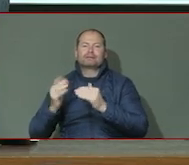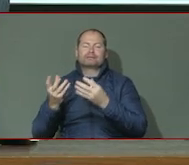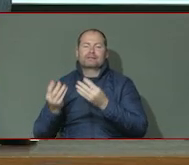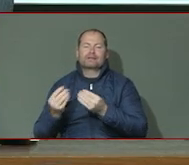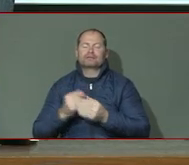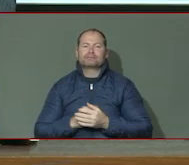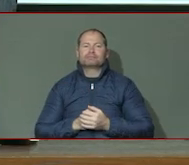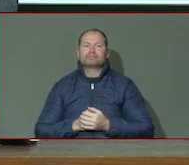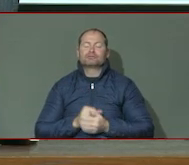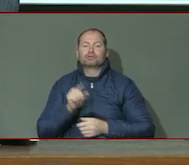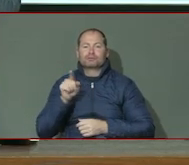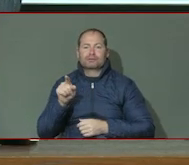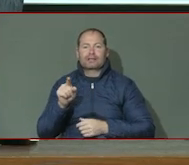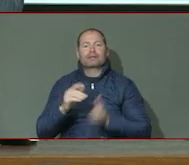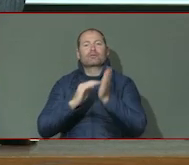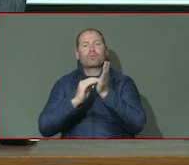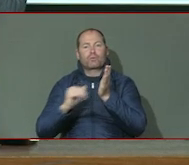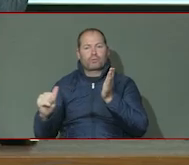111,800. So we subtract that